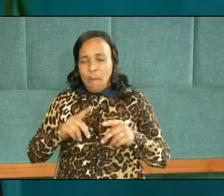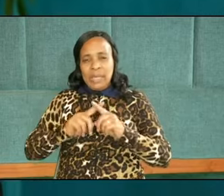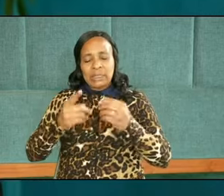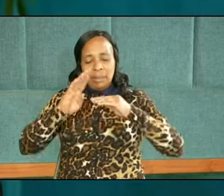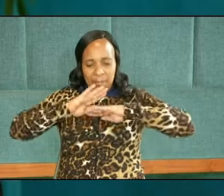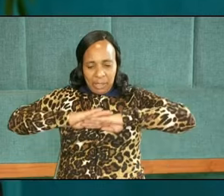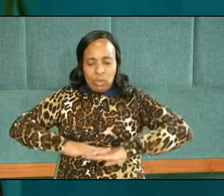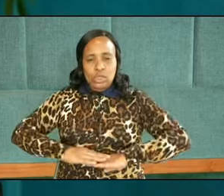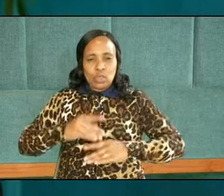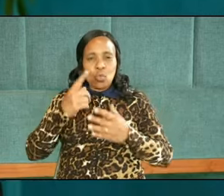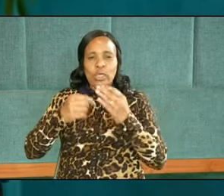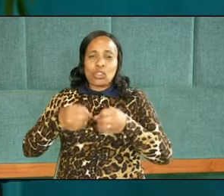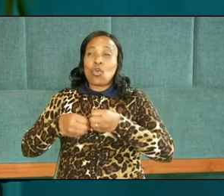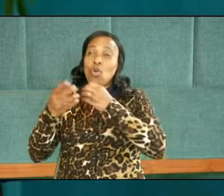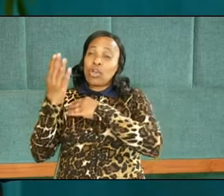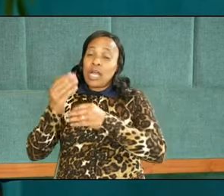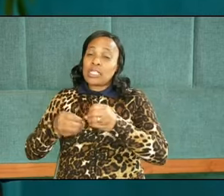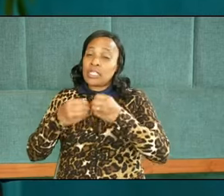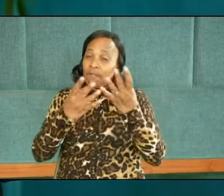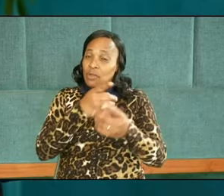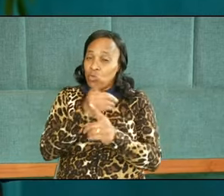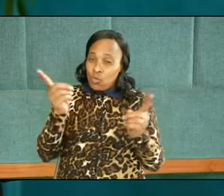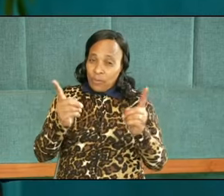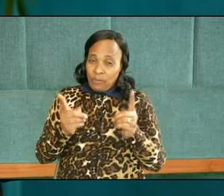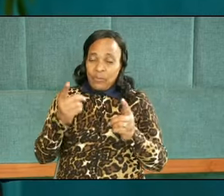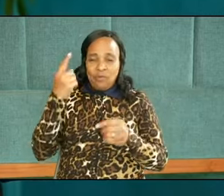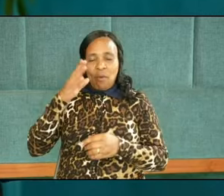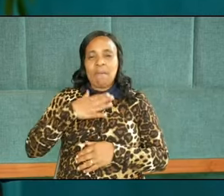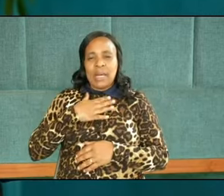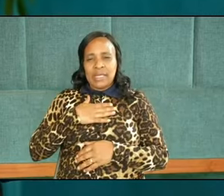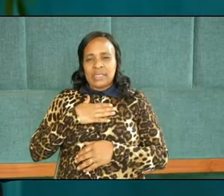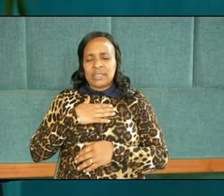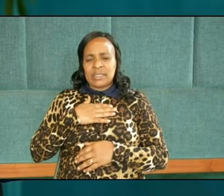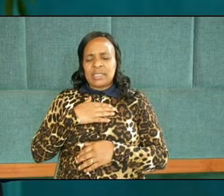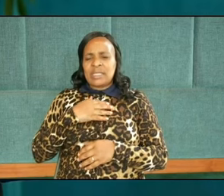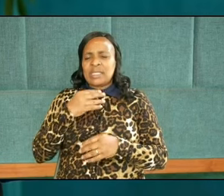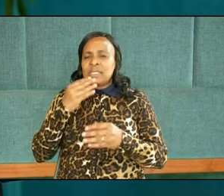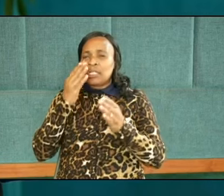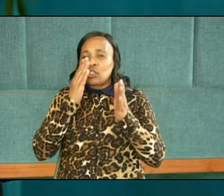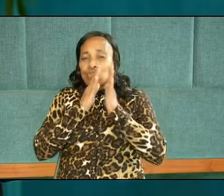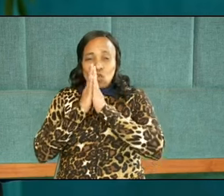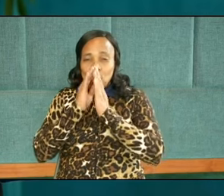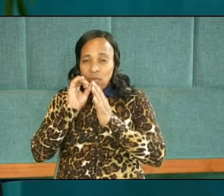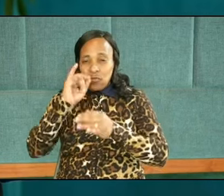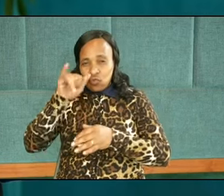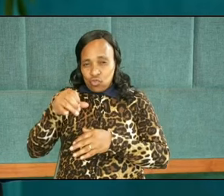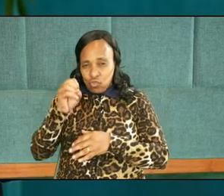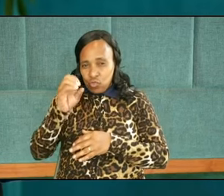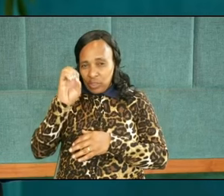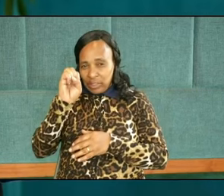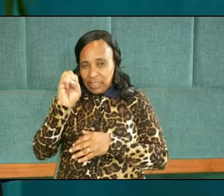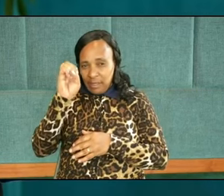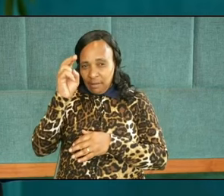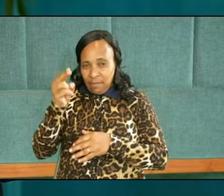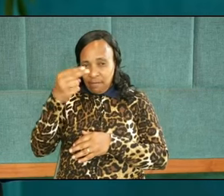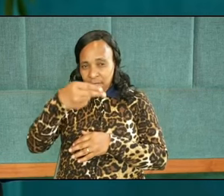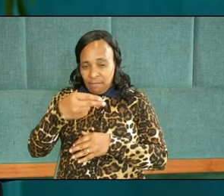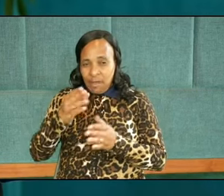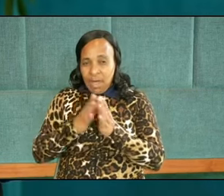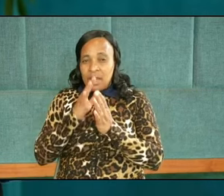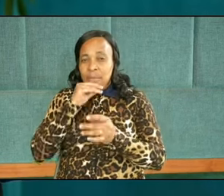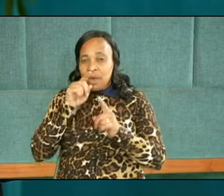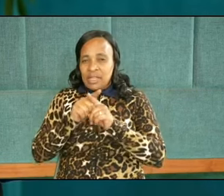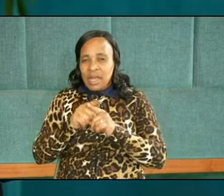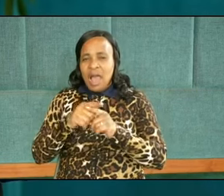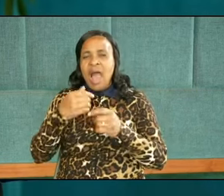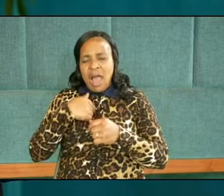One example that comes to mind is the story of Joseph and his brothers. Joseph had a dream, right? And